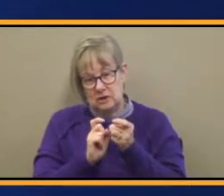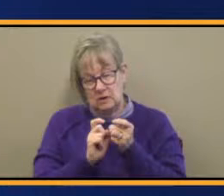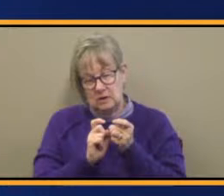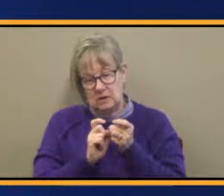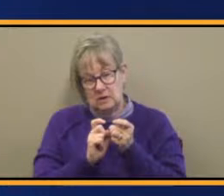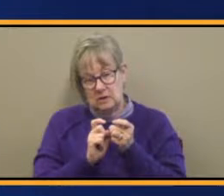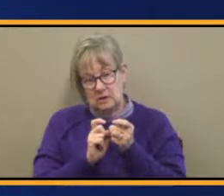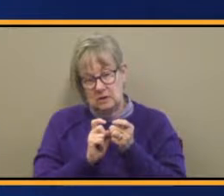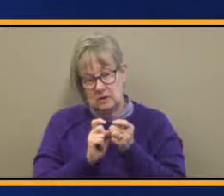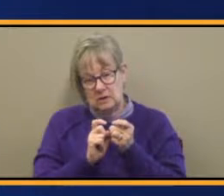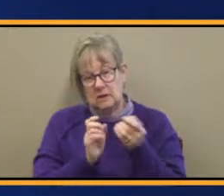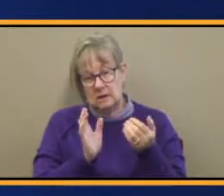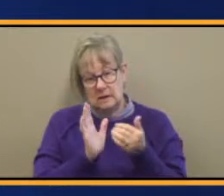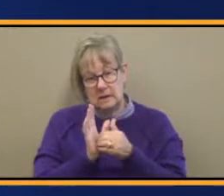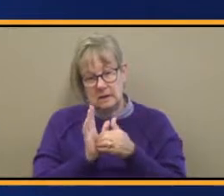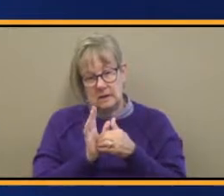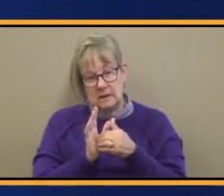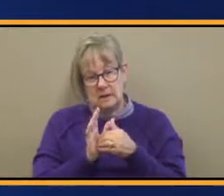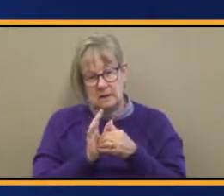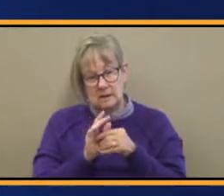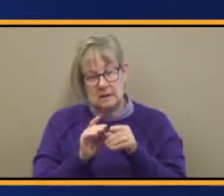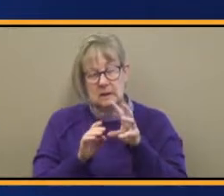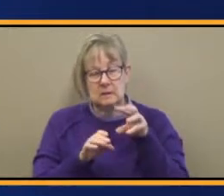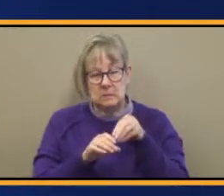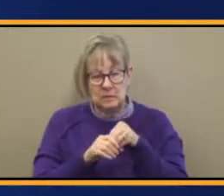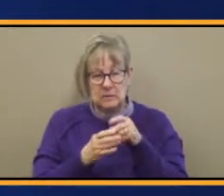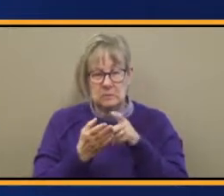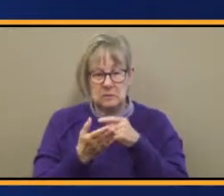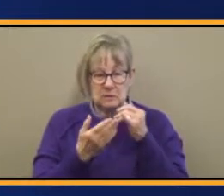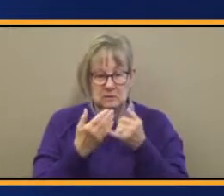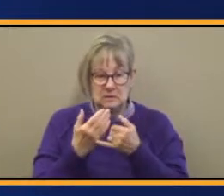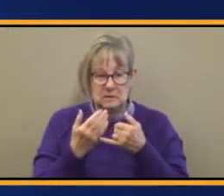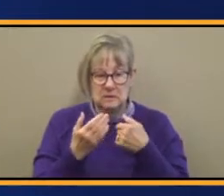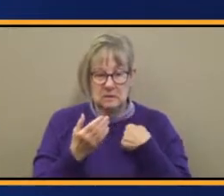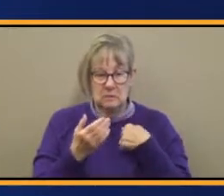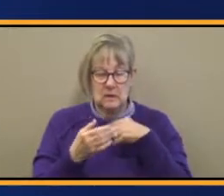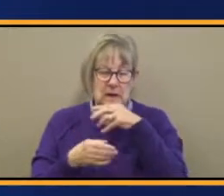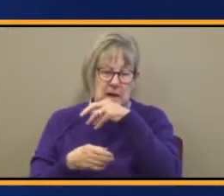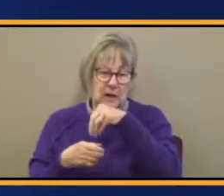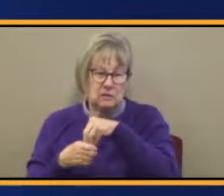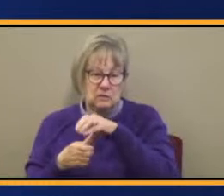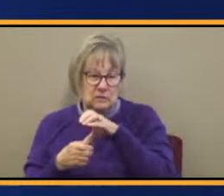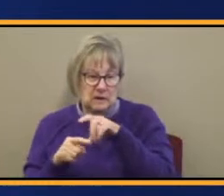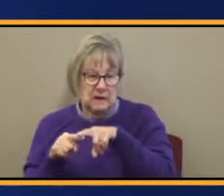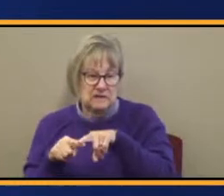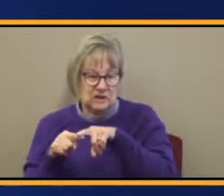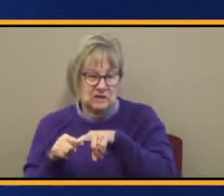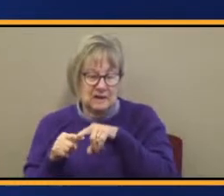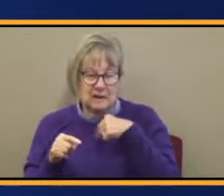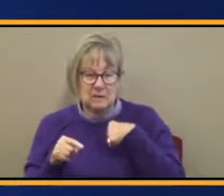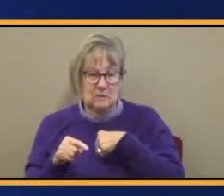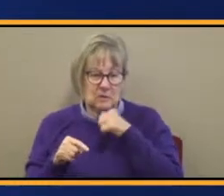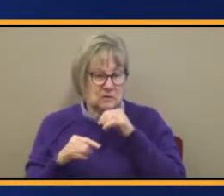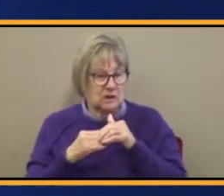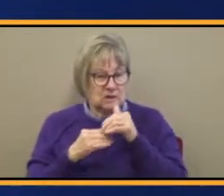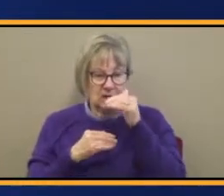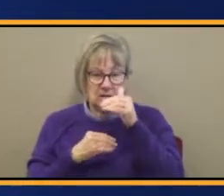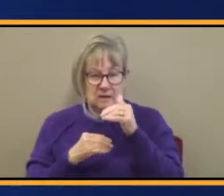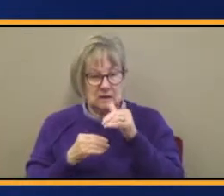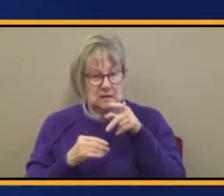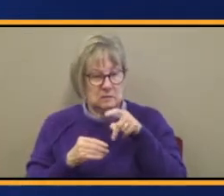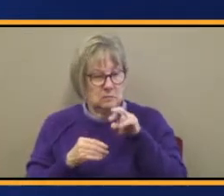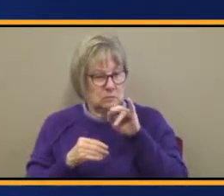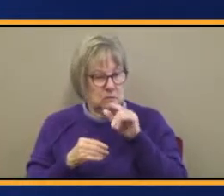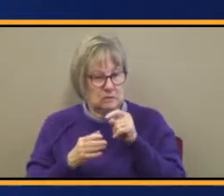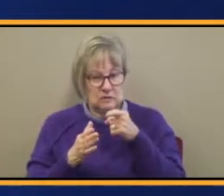So again, as part of this project, we build contingency, and we are not exceeding the project